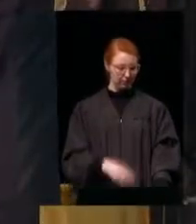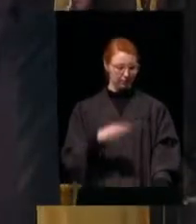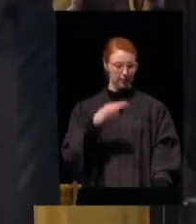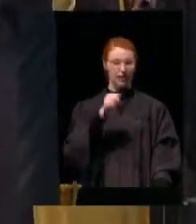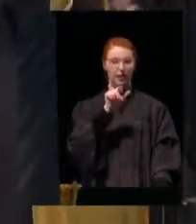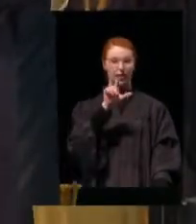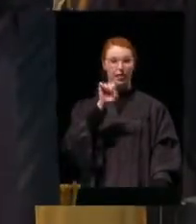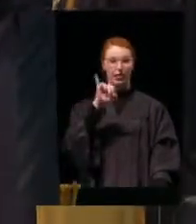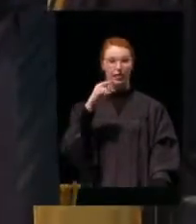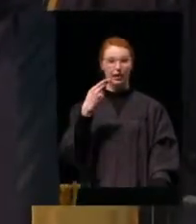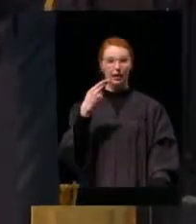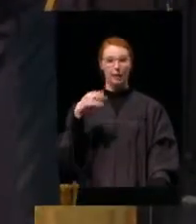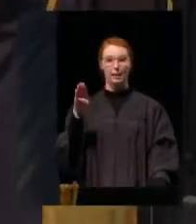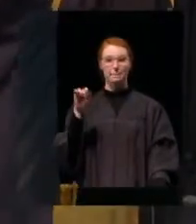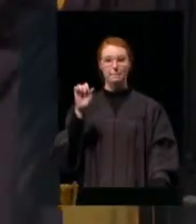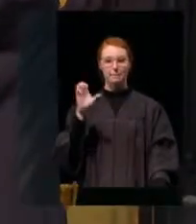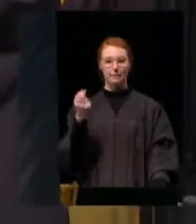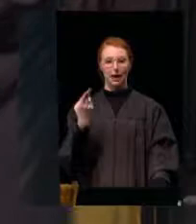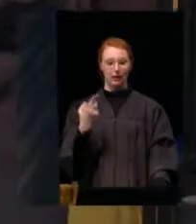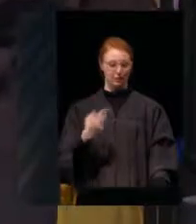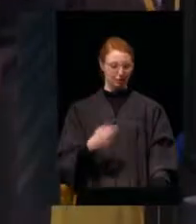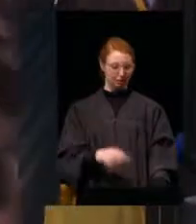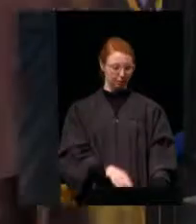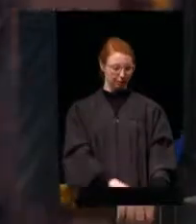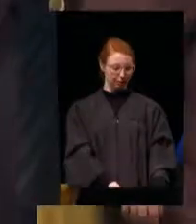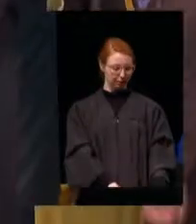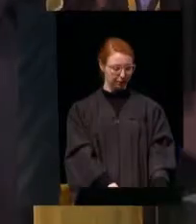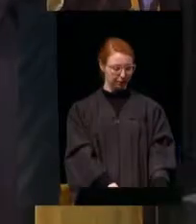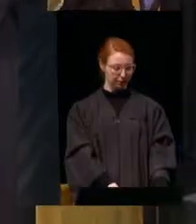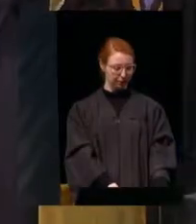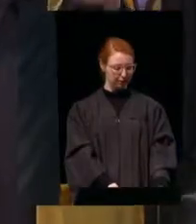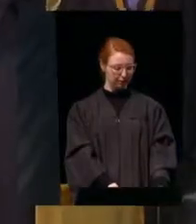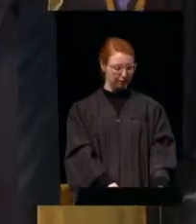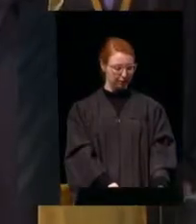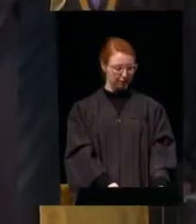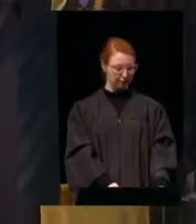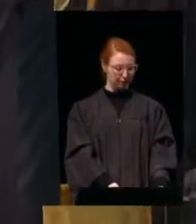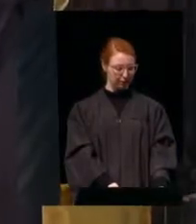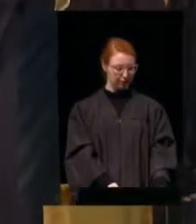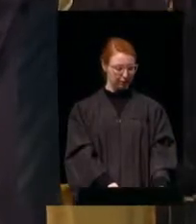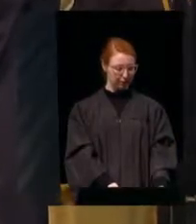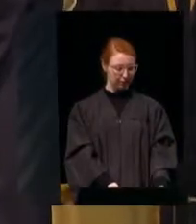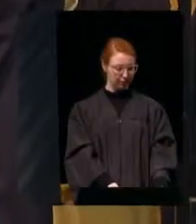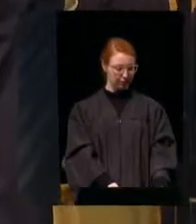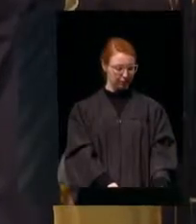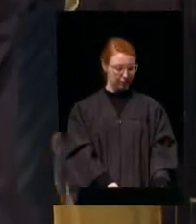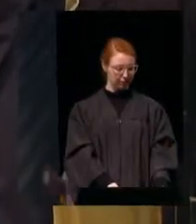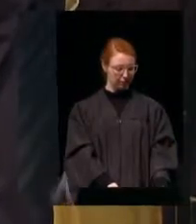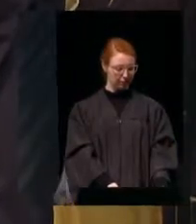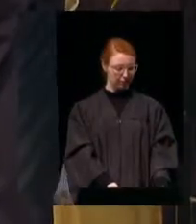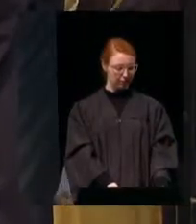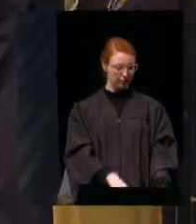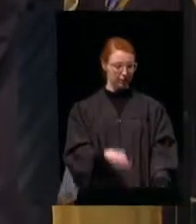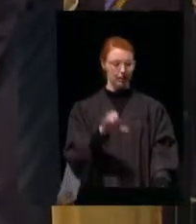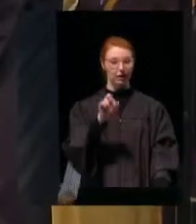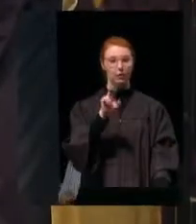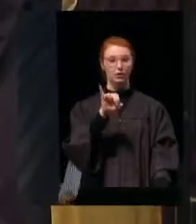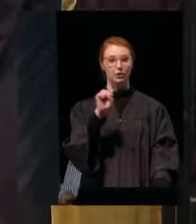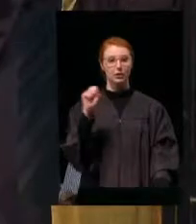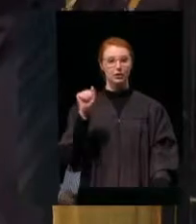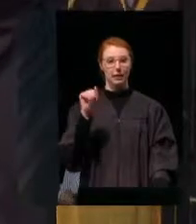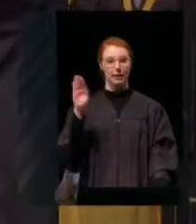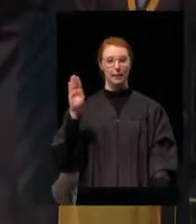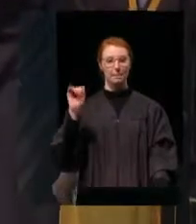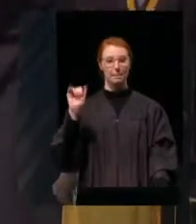Haley Bach. Carissa